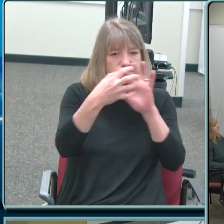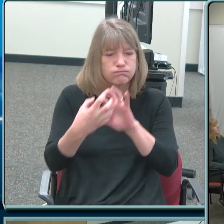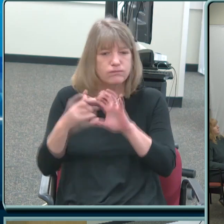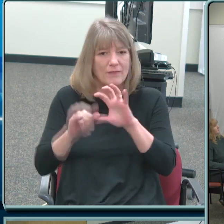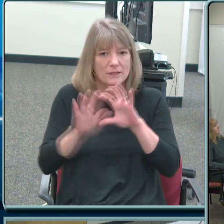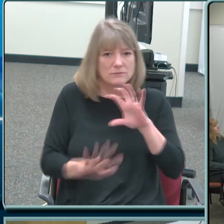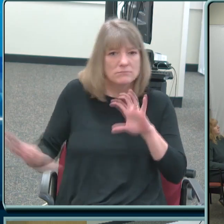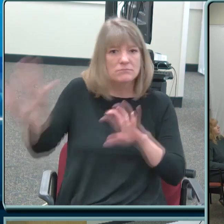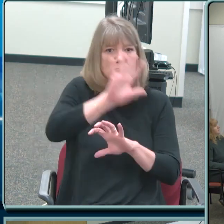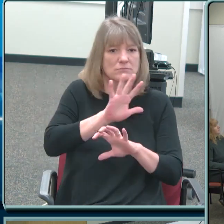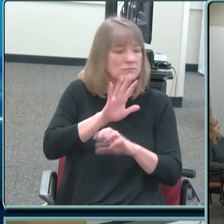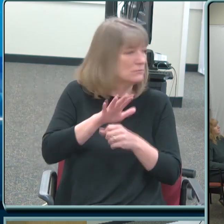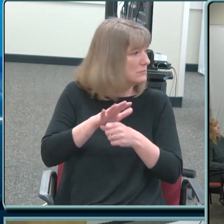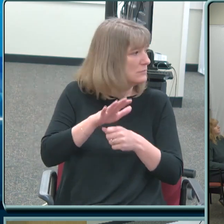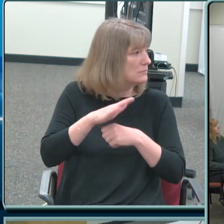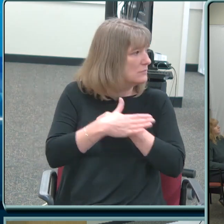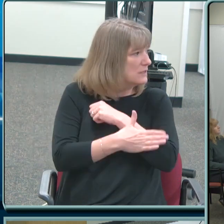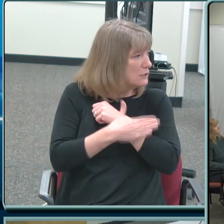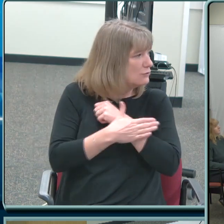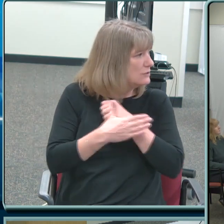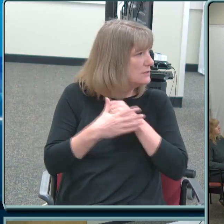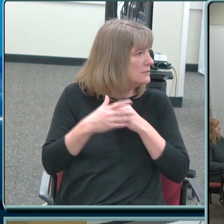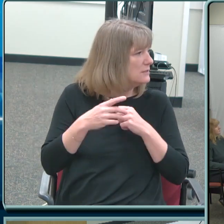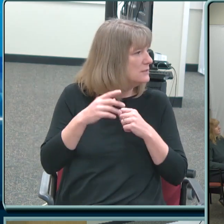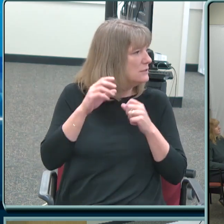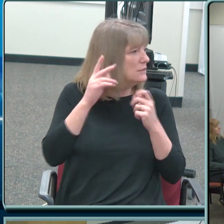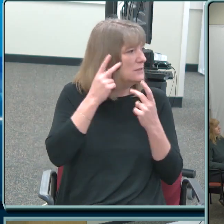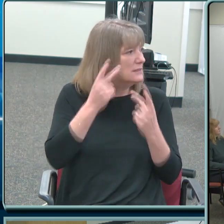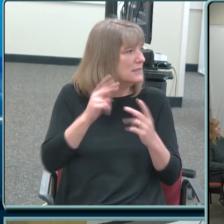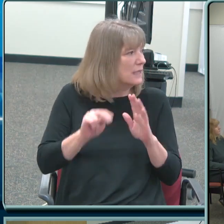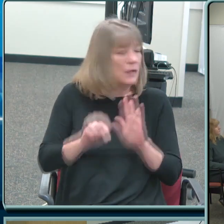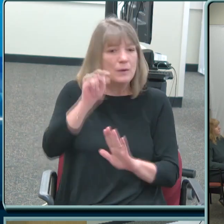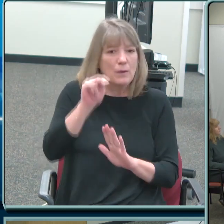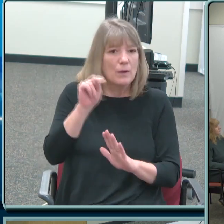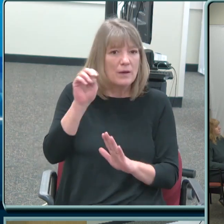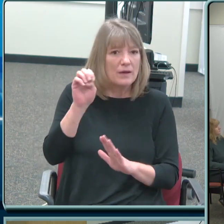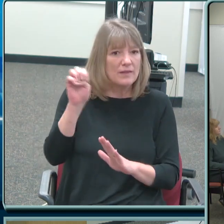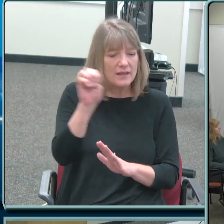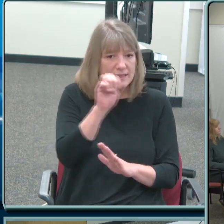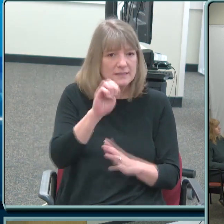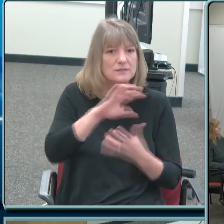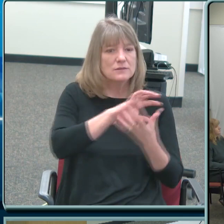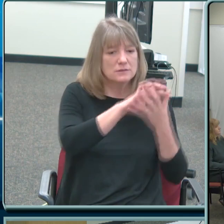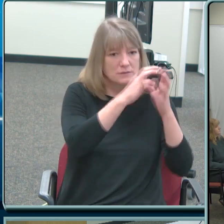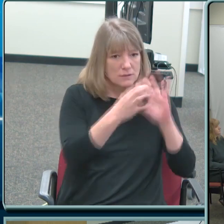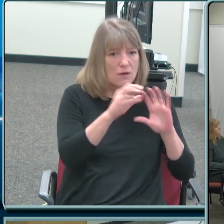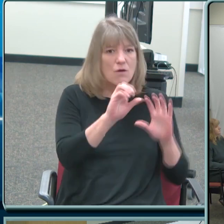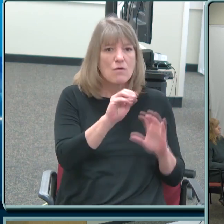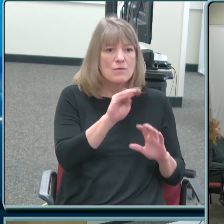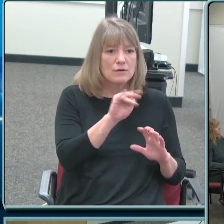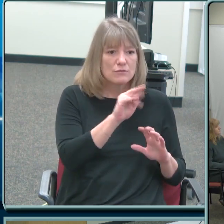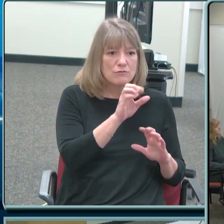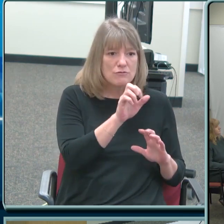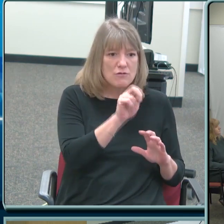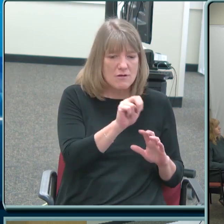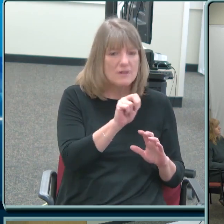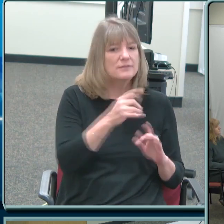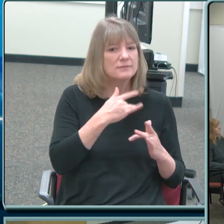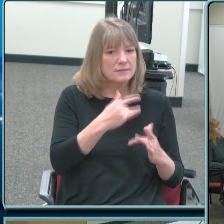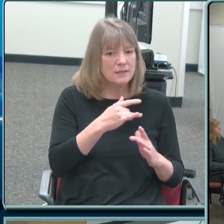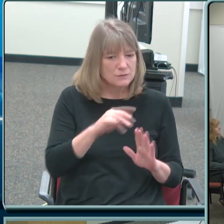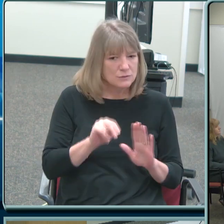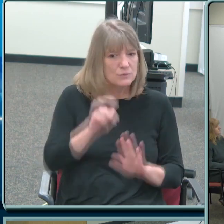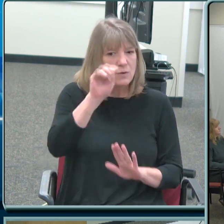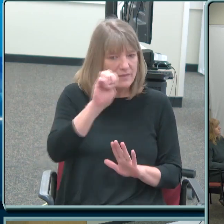the regions that are in the country in the background. So you can see the Northeast, as it's been with the other Omicron variants, kind of starting in the Northeast, and then it